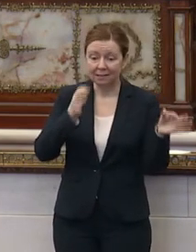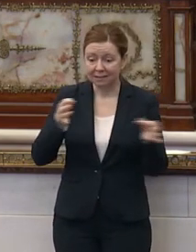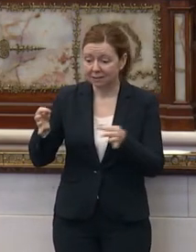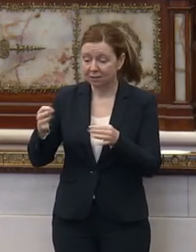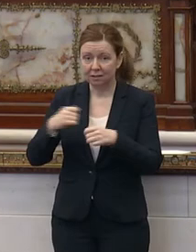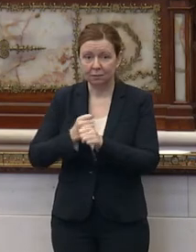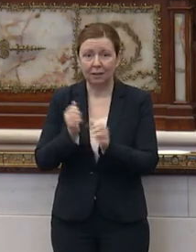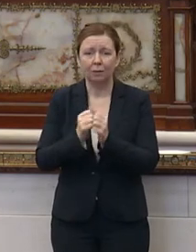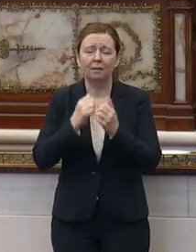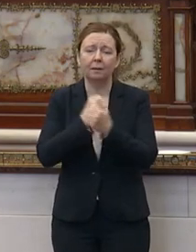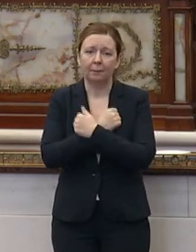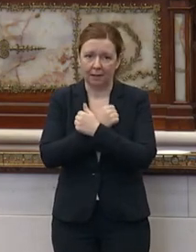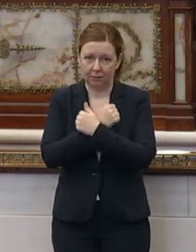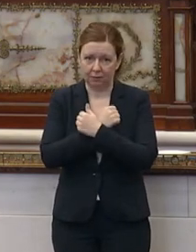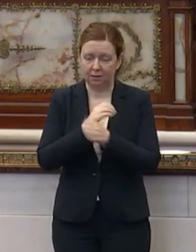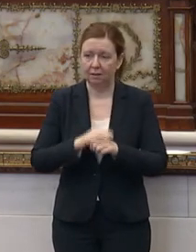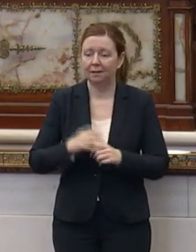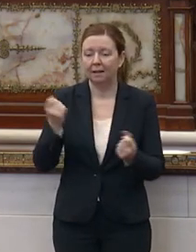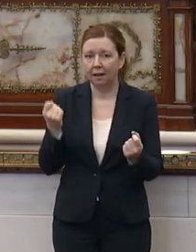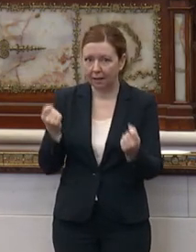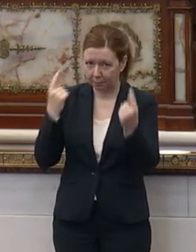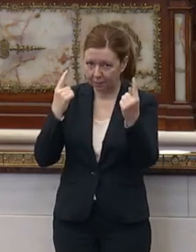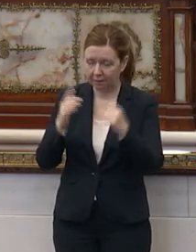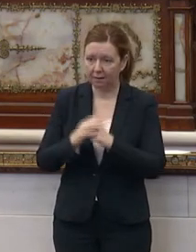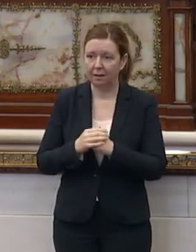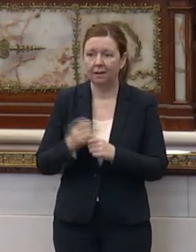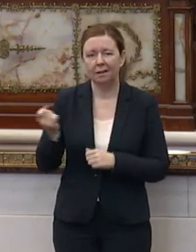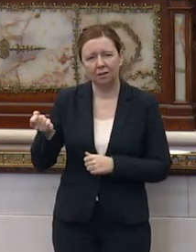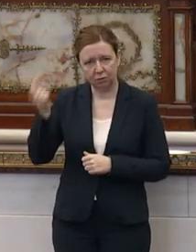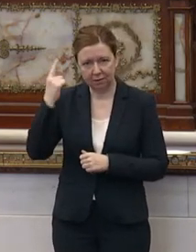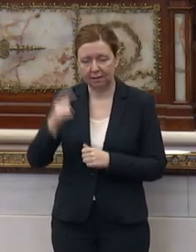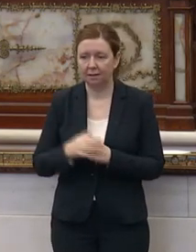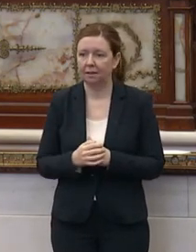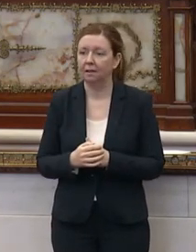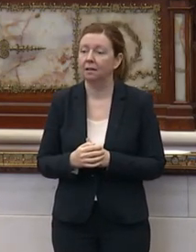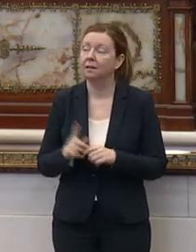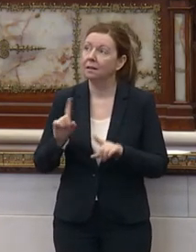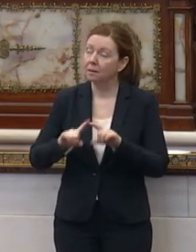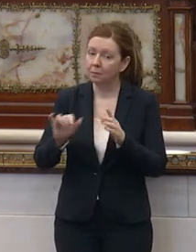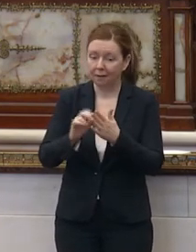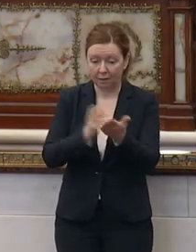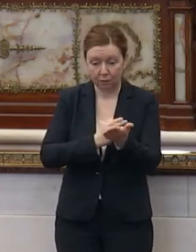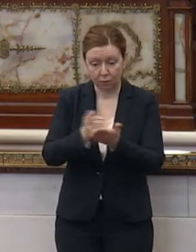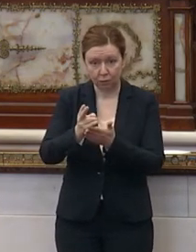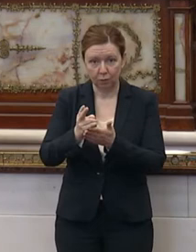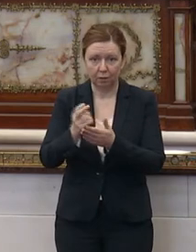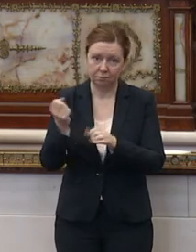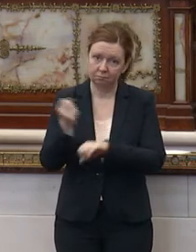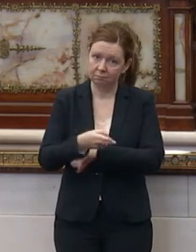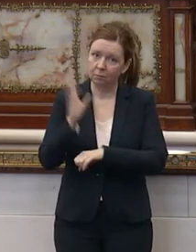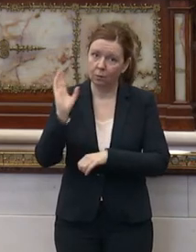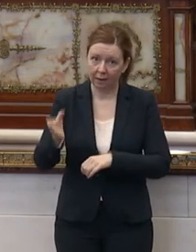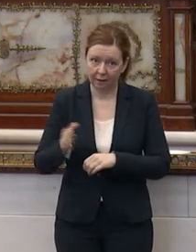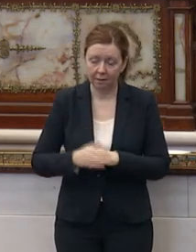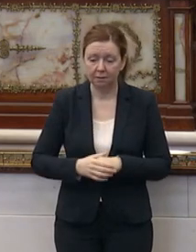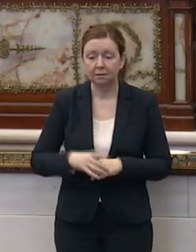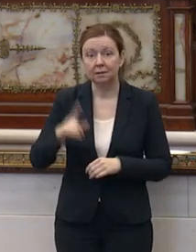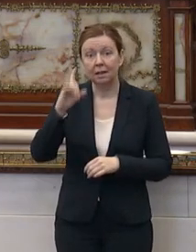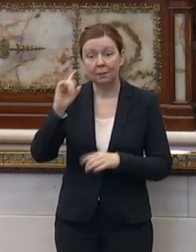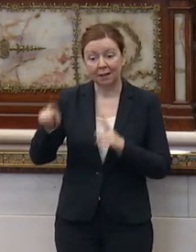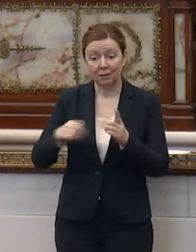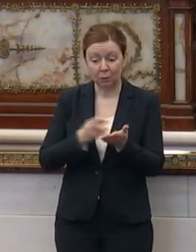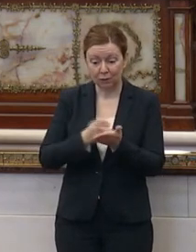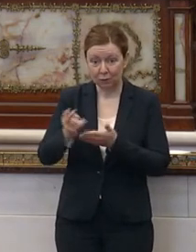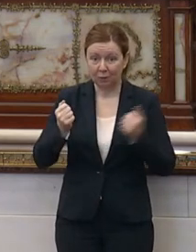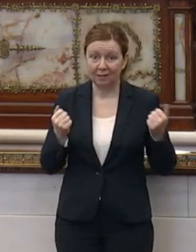be made with compassion, empathy, and understanding, but that truth will always win out. And because when truth